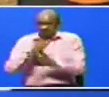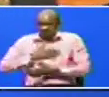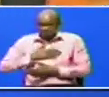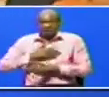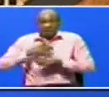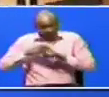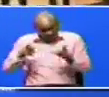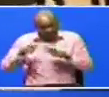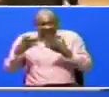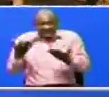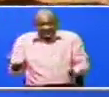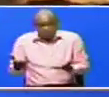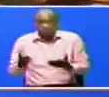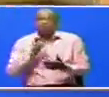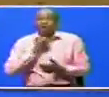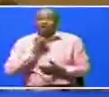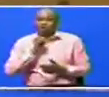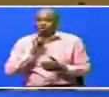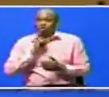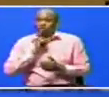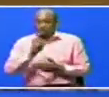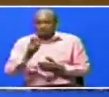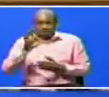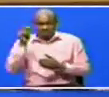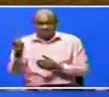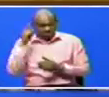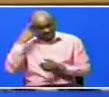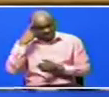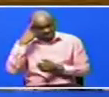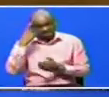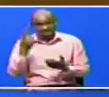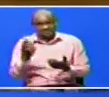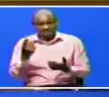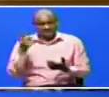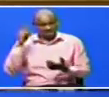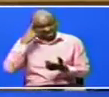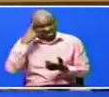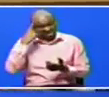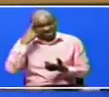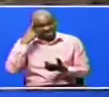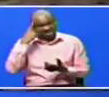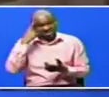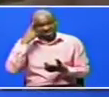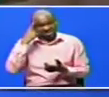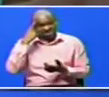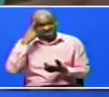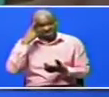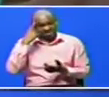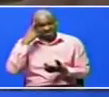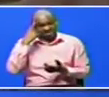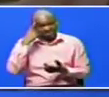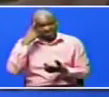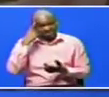the manner in which the instructions were issued, mm-hmm. I think there was an oversight on the on the side